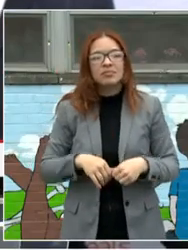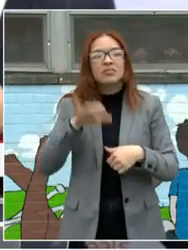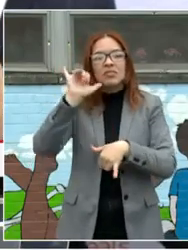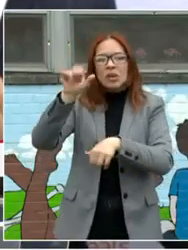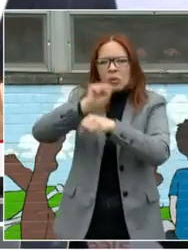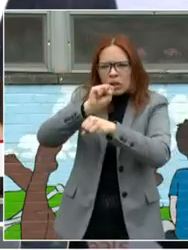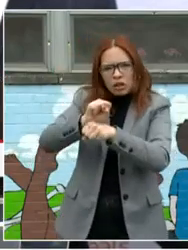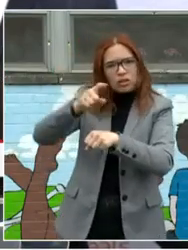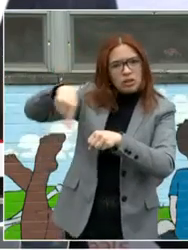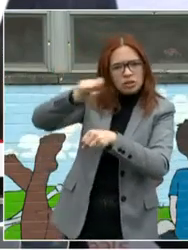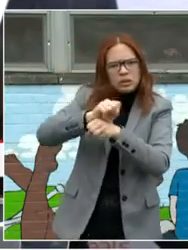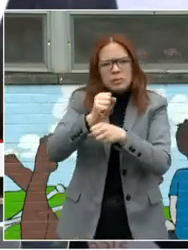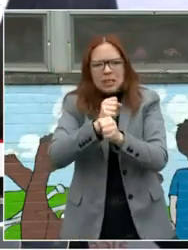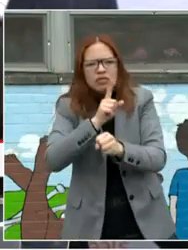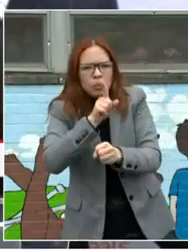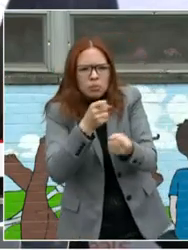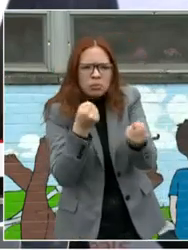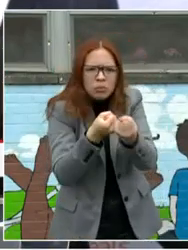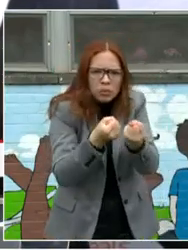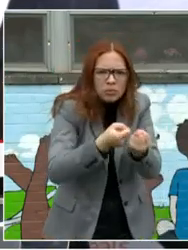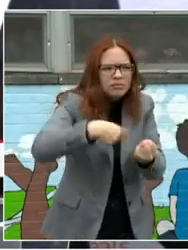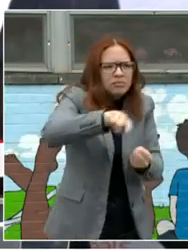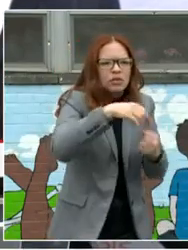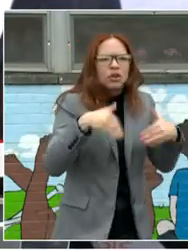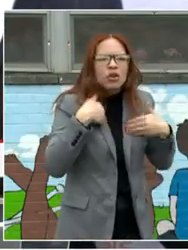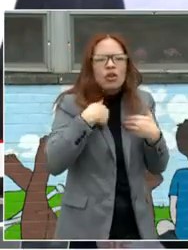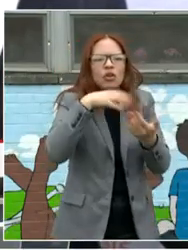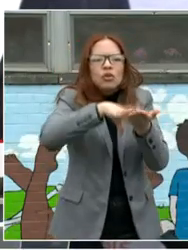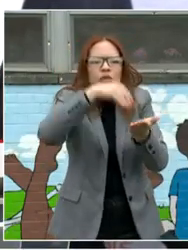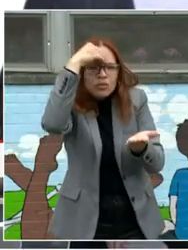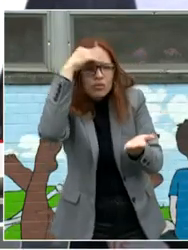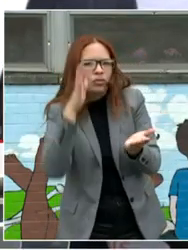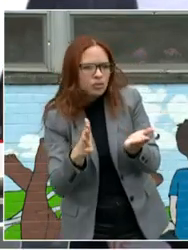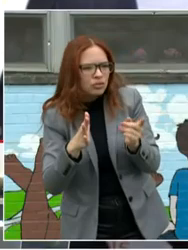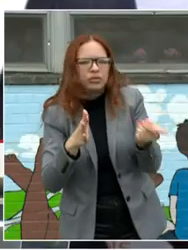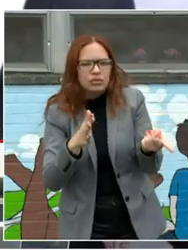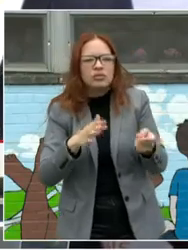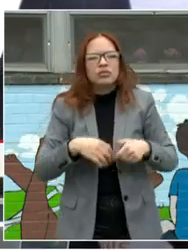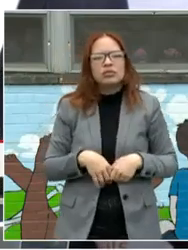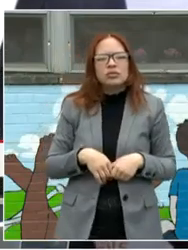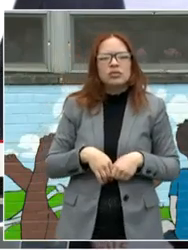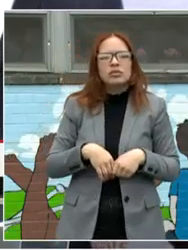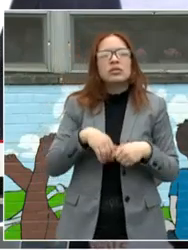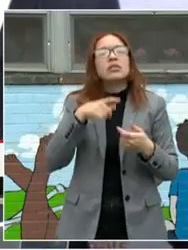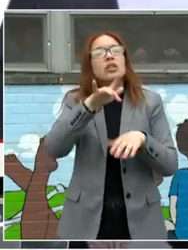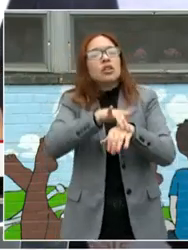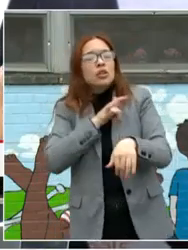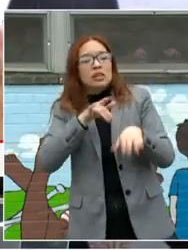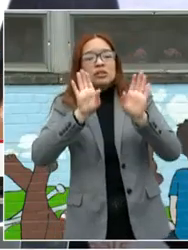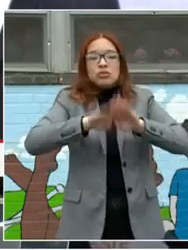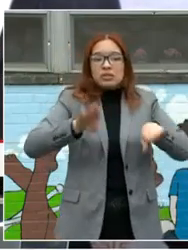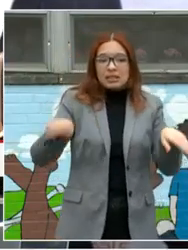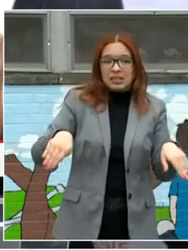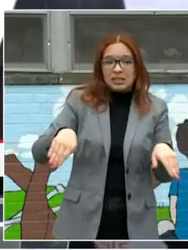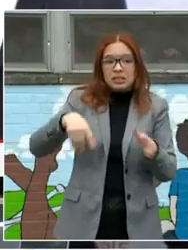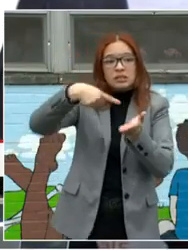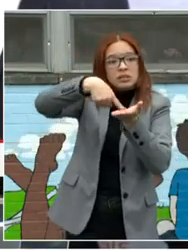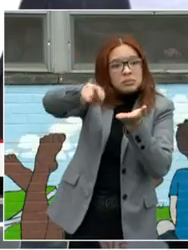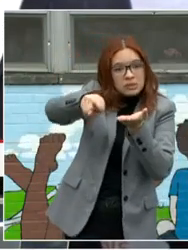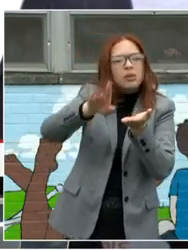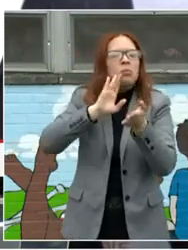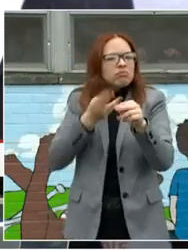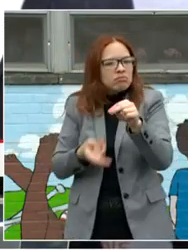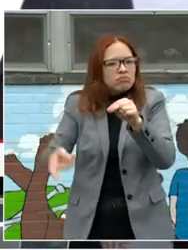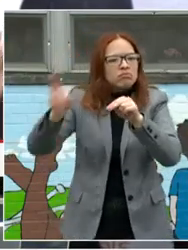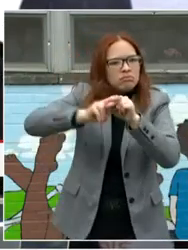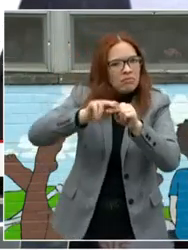learners. We also have made huge national strides on early childhood compensation, and that also has played a role in this great system that we